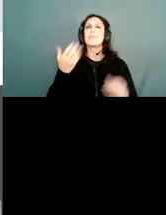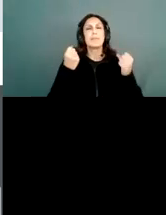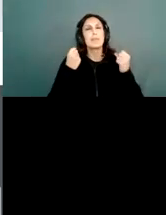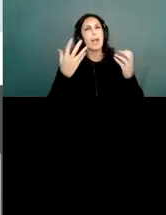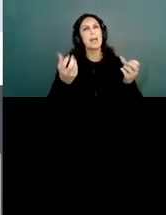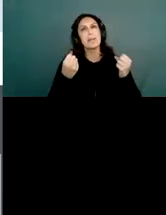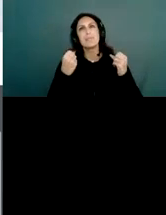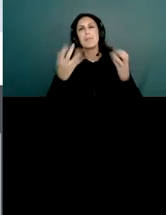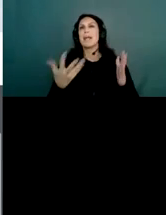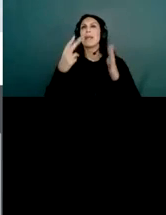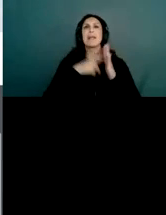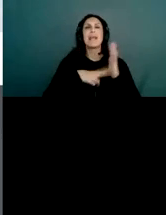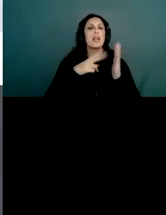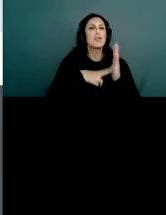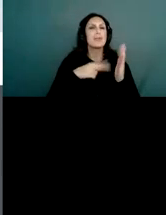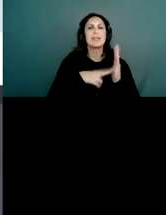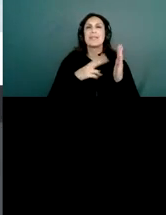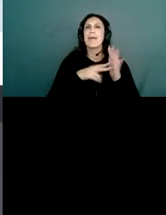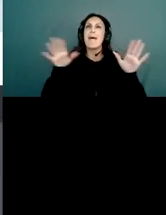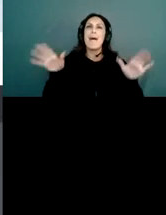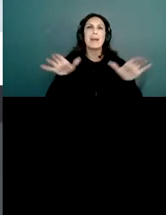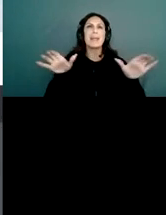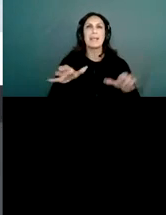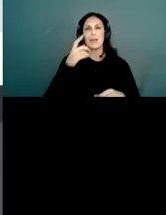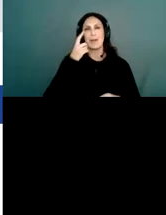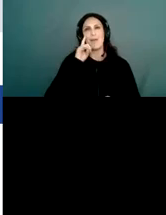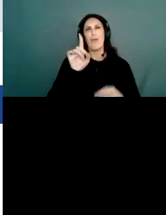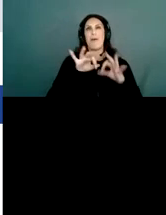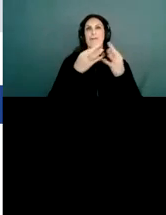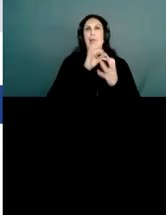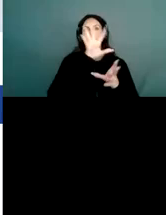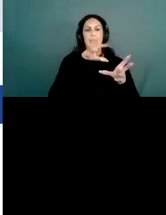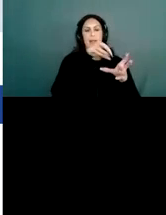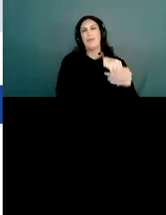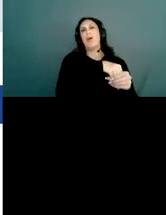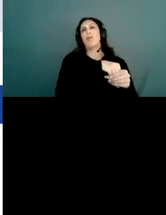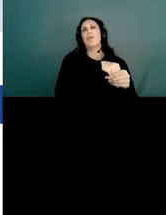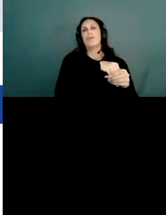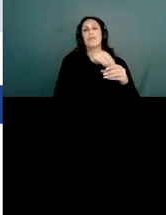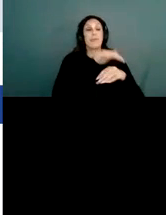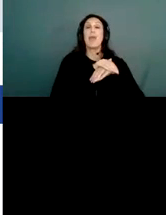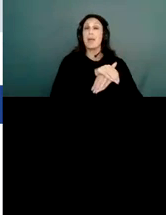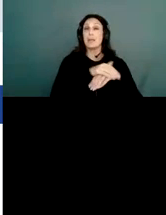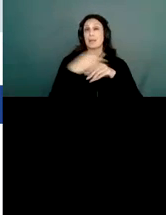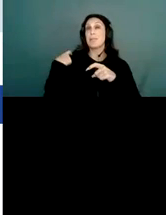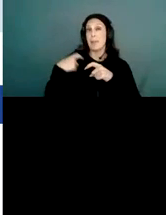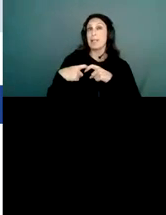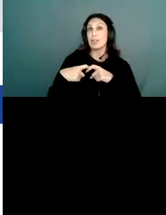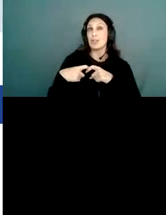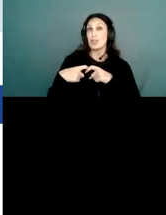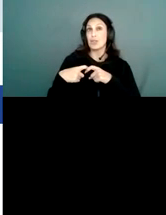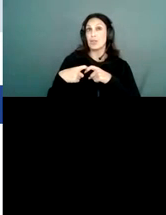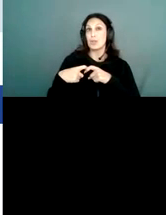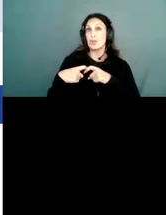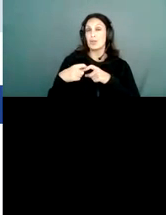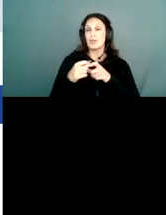activities here that you and your students can do at home. That is available in both English and Spanish, and these are PDFs. So if